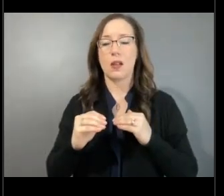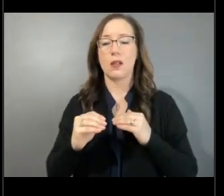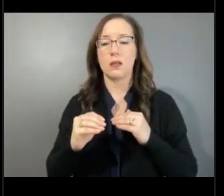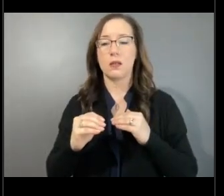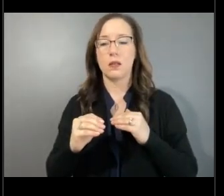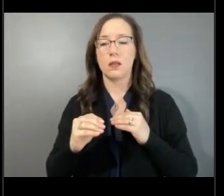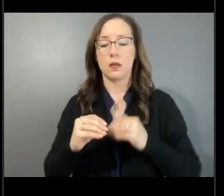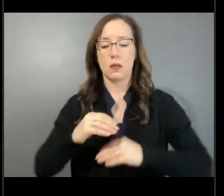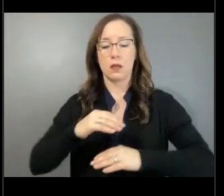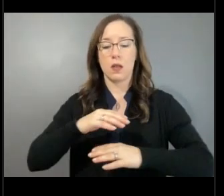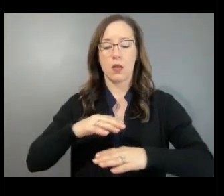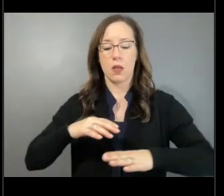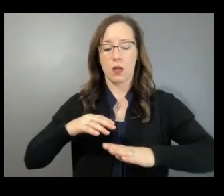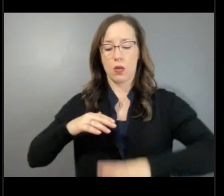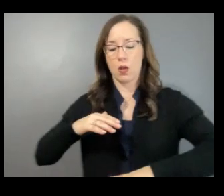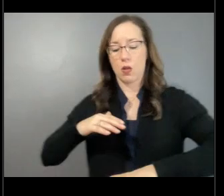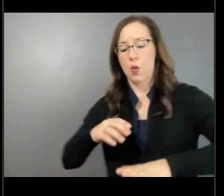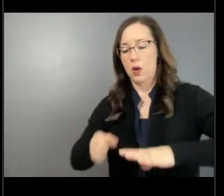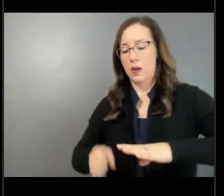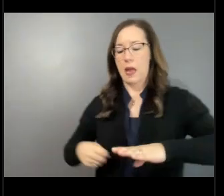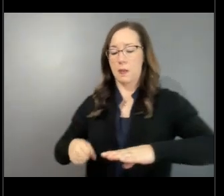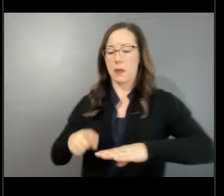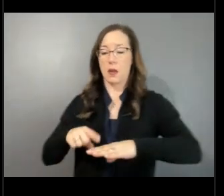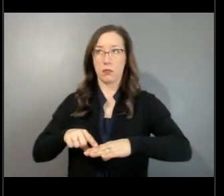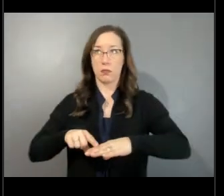lower cabinet?